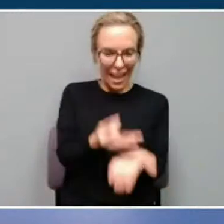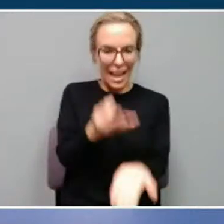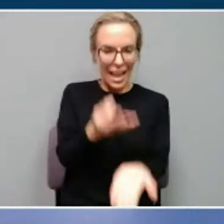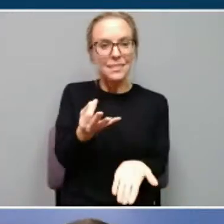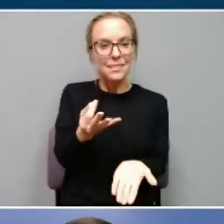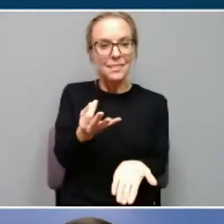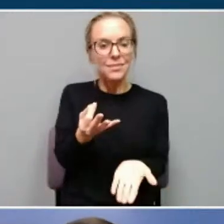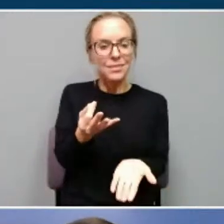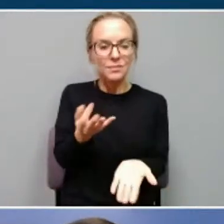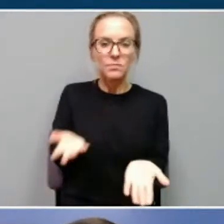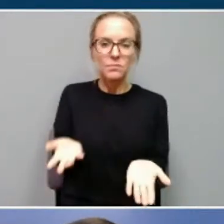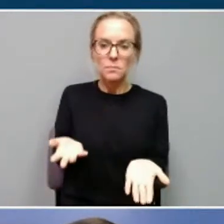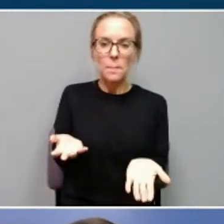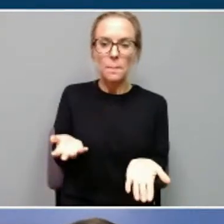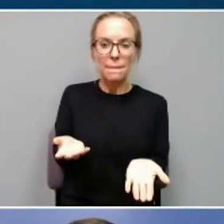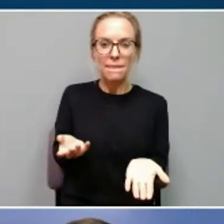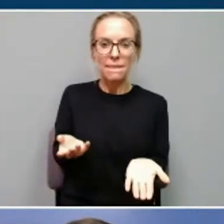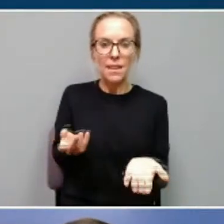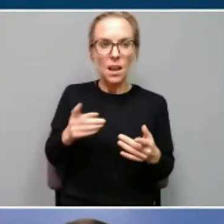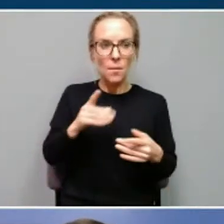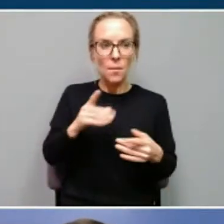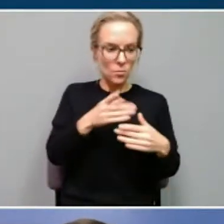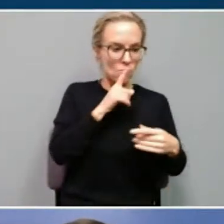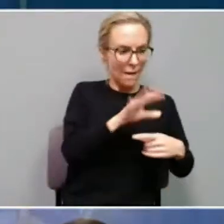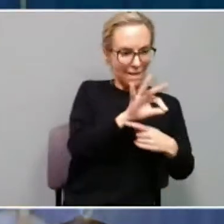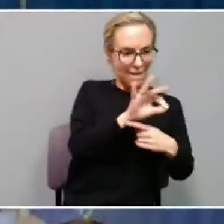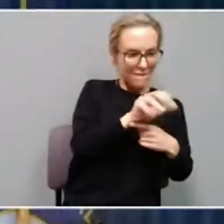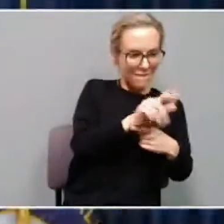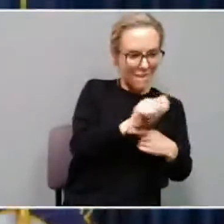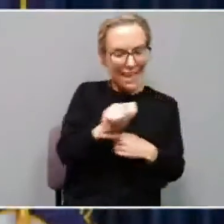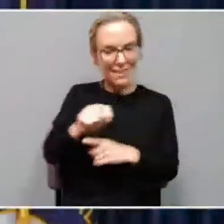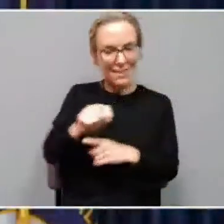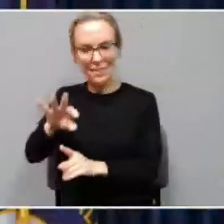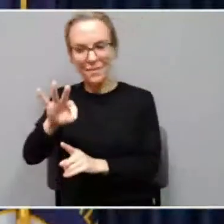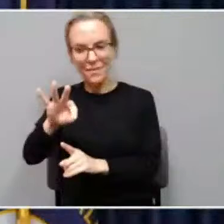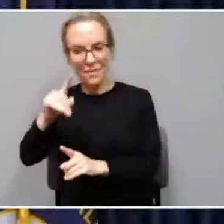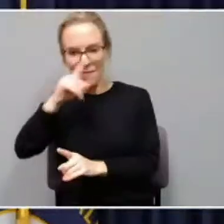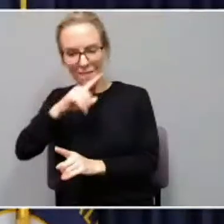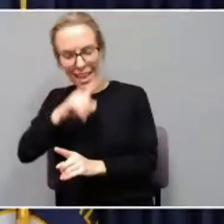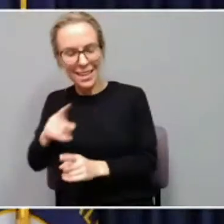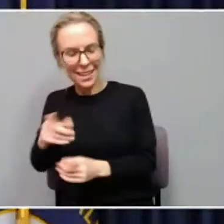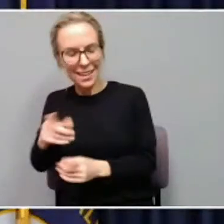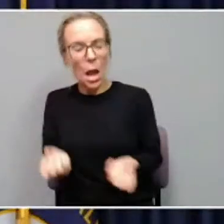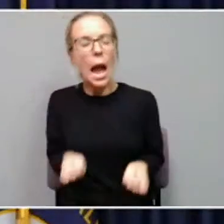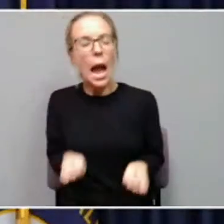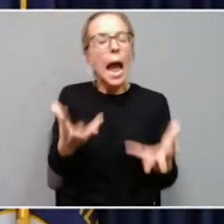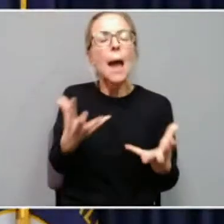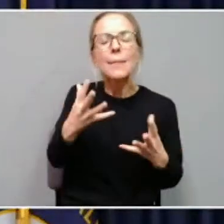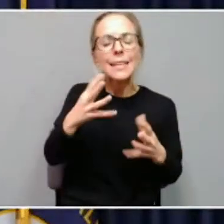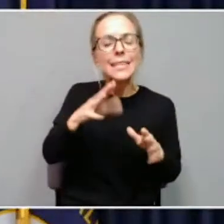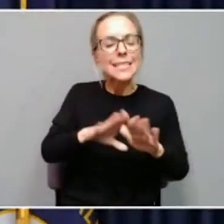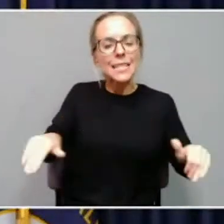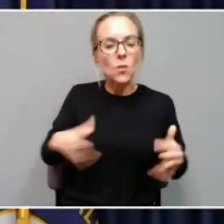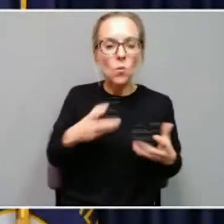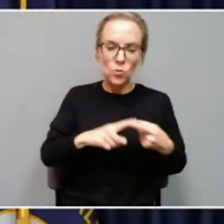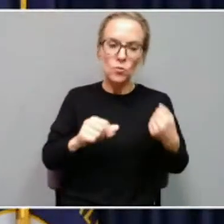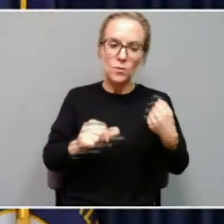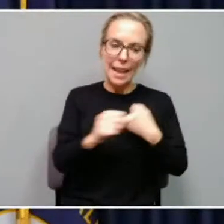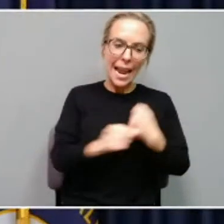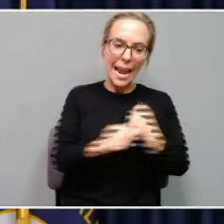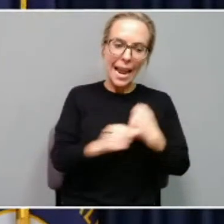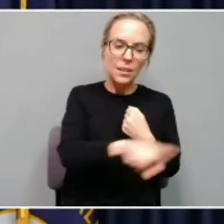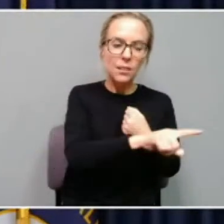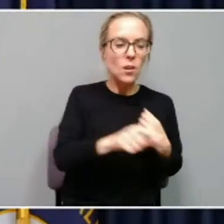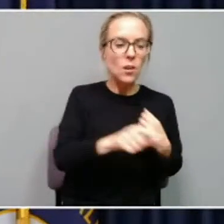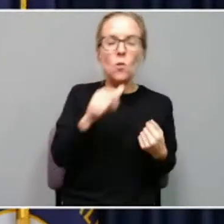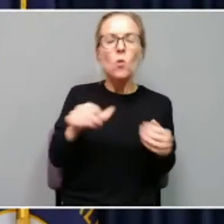believe in fiction. This is a tool we desperately need. And how many kids do we want to endanger? And I'm using that word intentionally if we don't